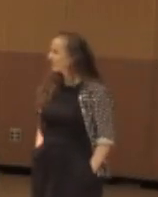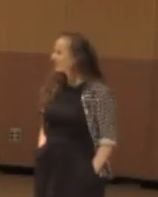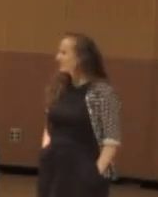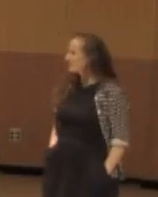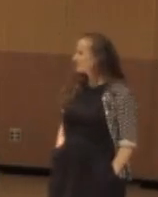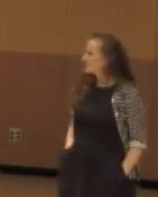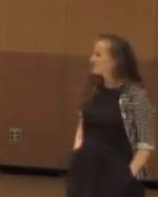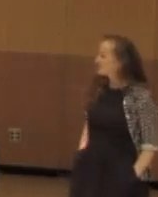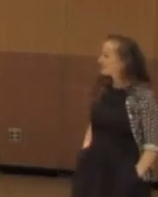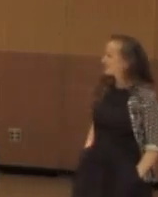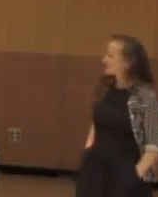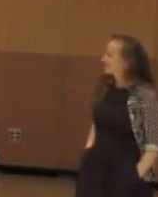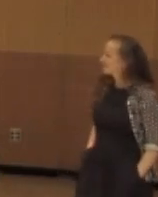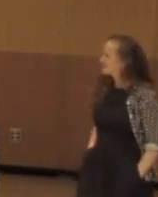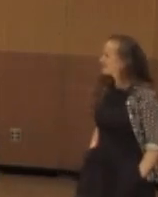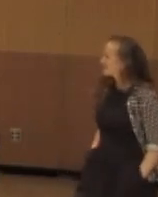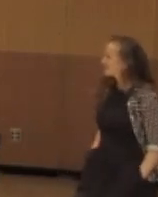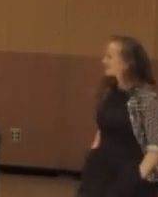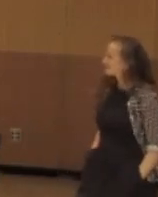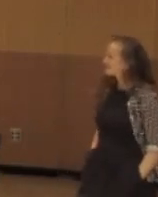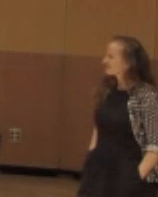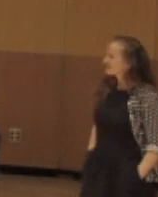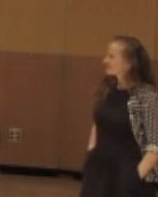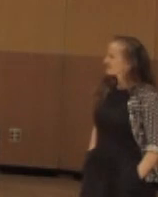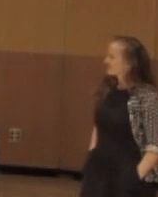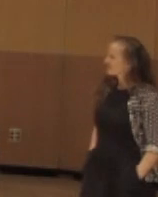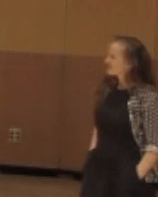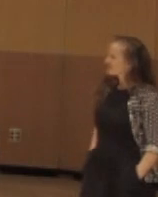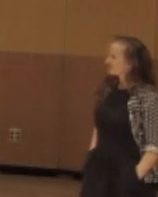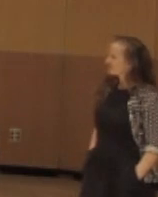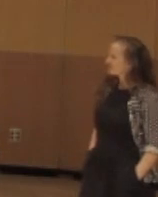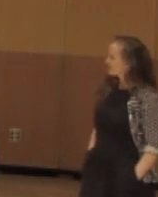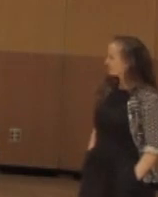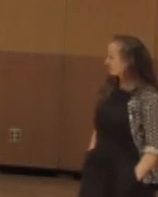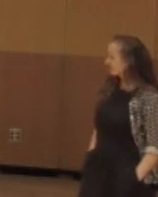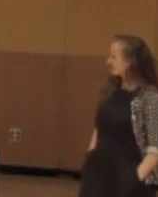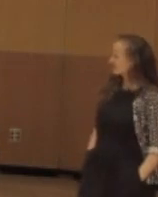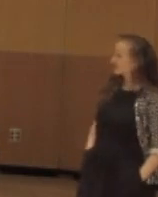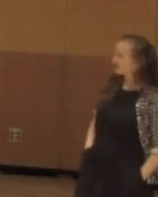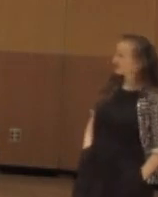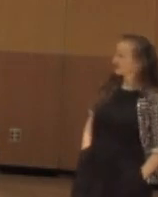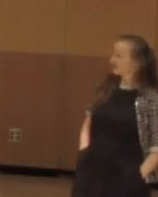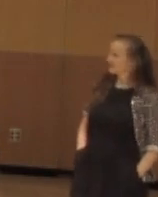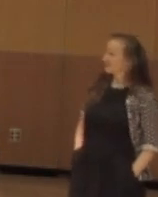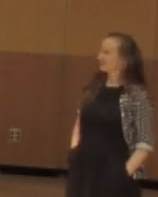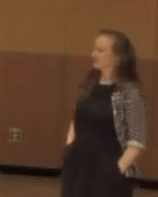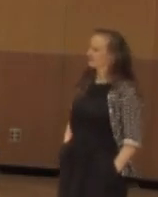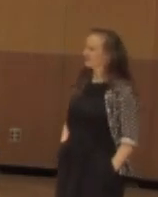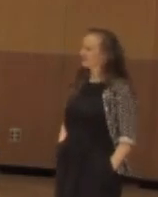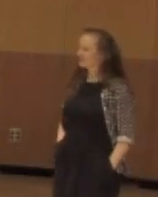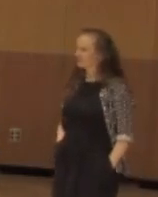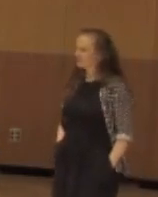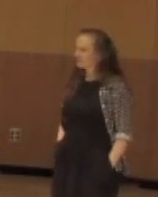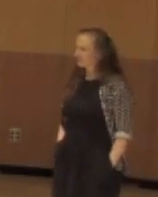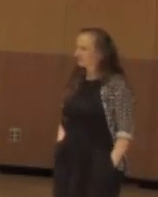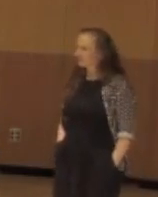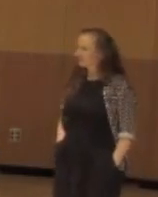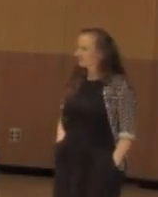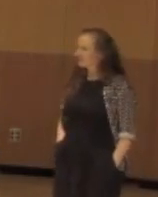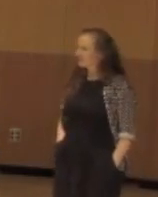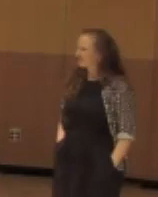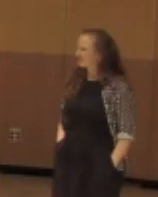are we in dream of autumn dream of autumn was produced in Pittsburgh in